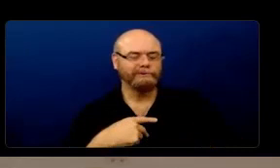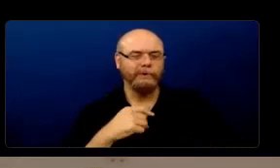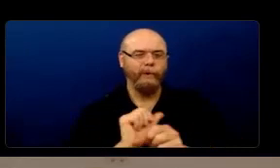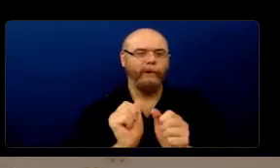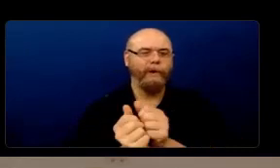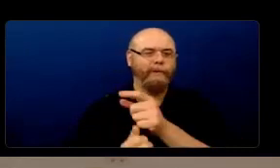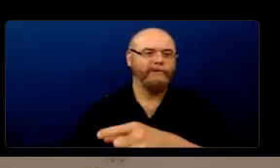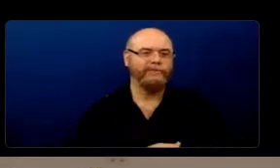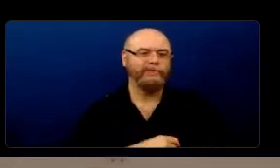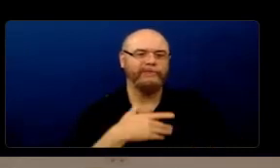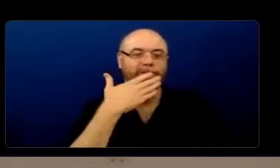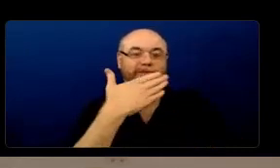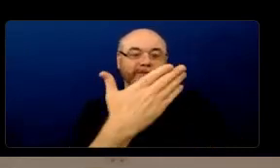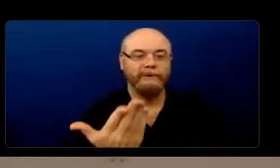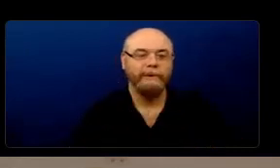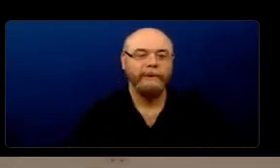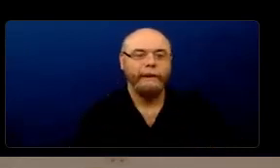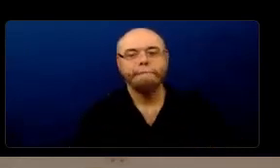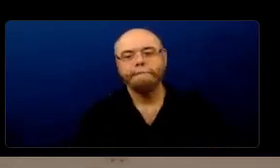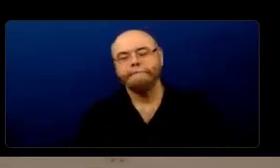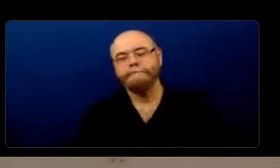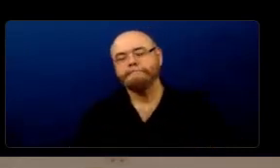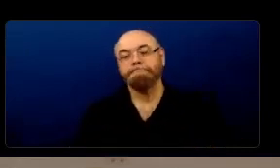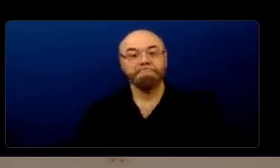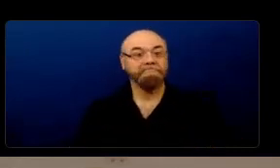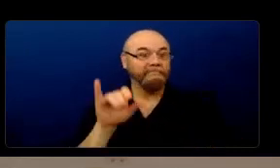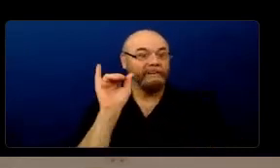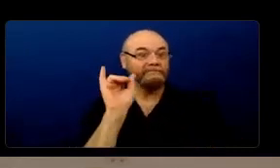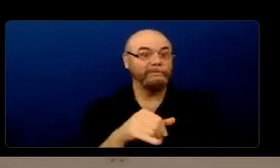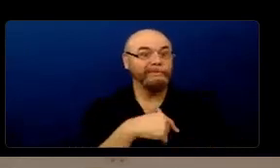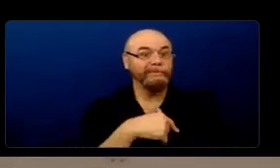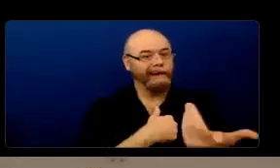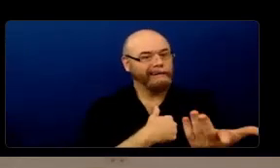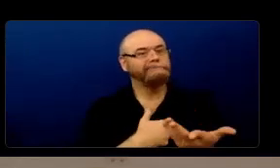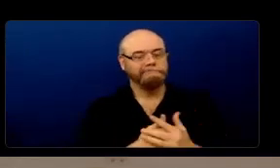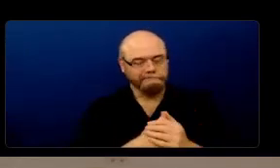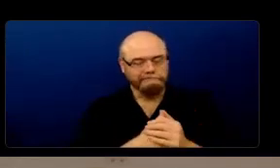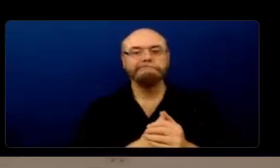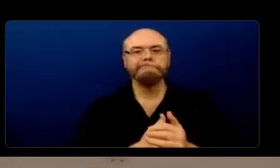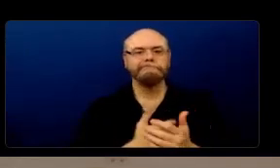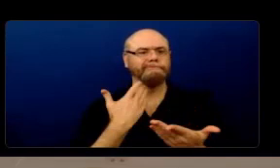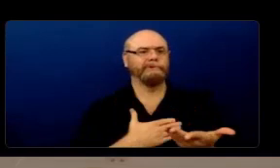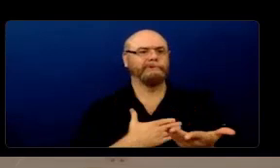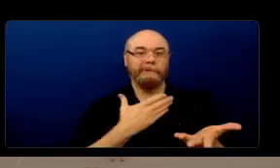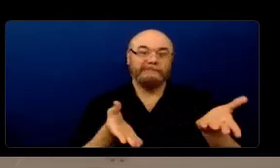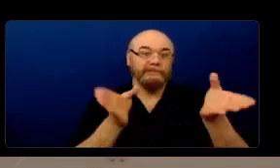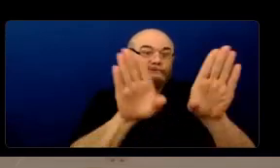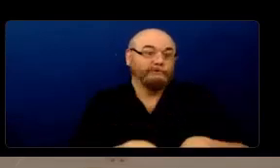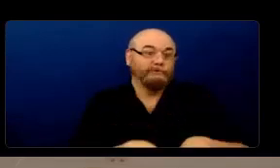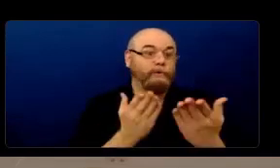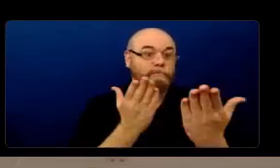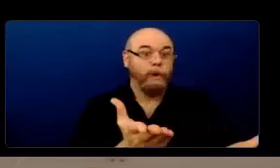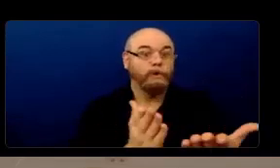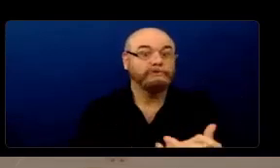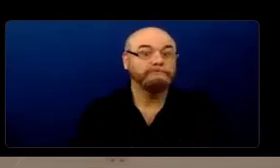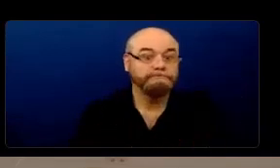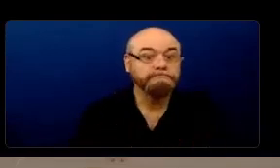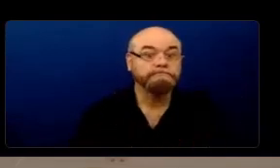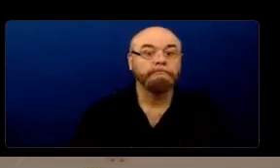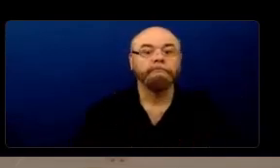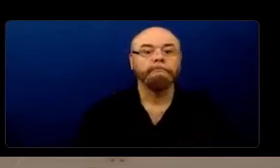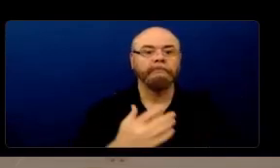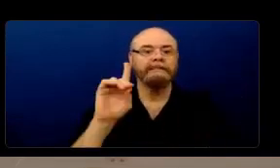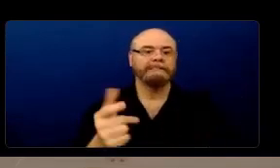Welcome. Okay, and with that, board members, may I please have a motion to adjourn today's meeting? Yes, Board Member Delgado, I make a motion to